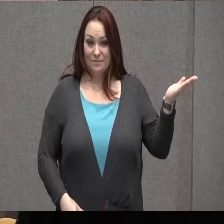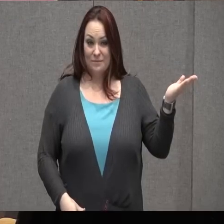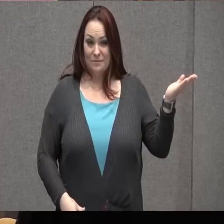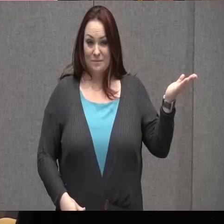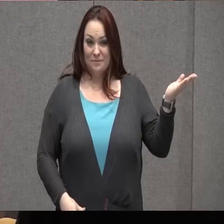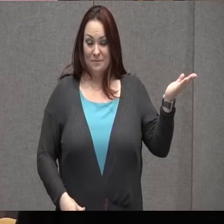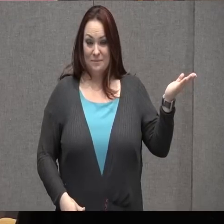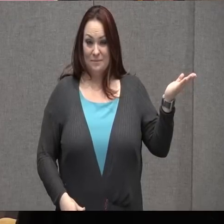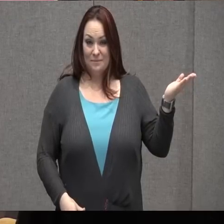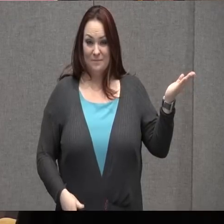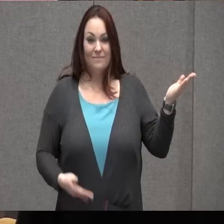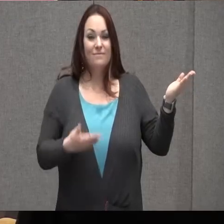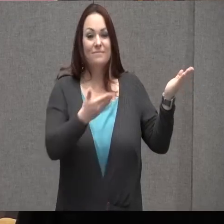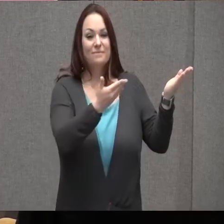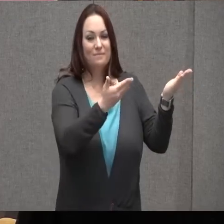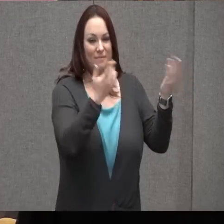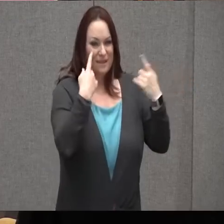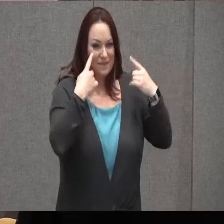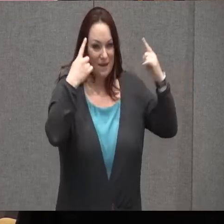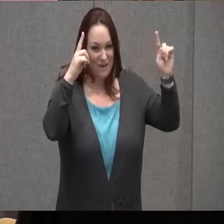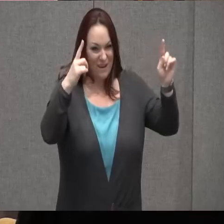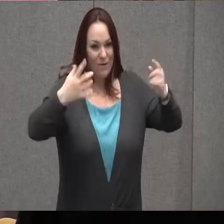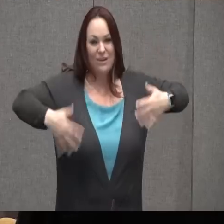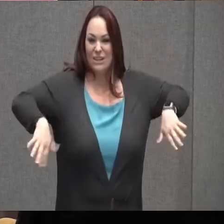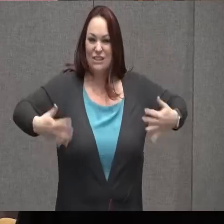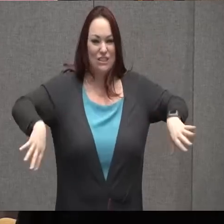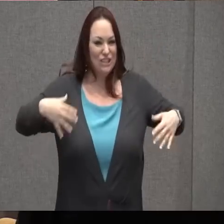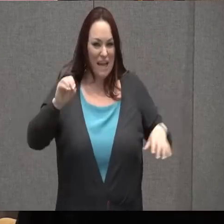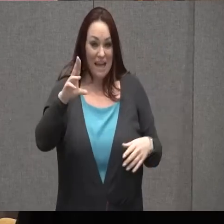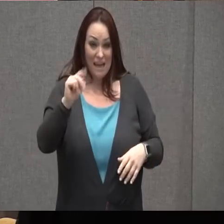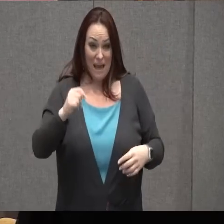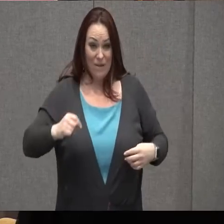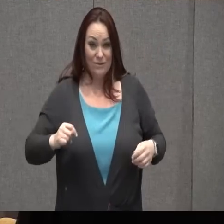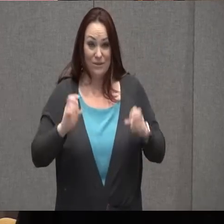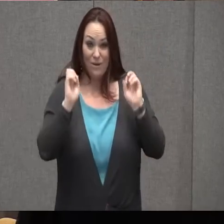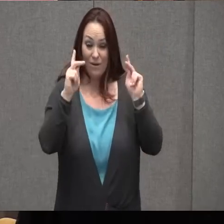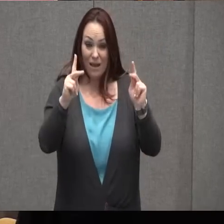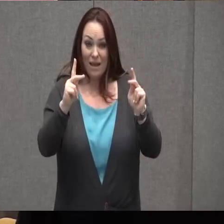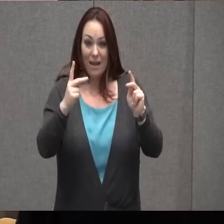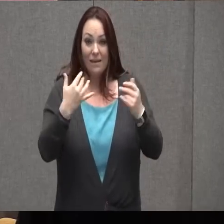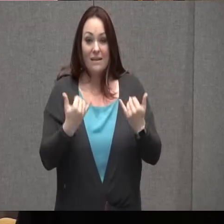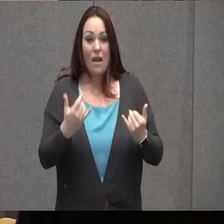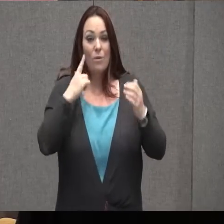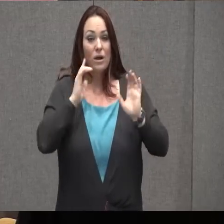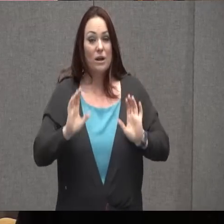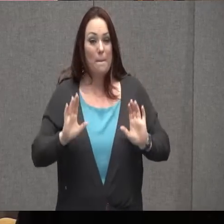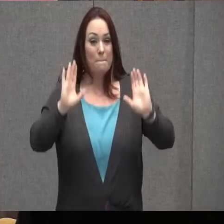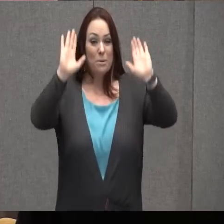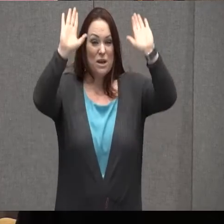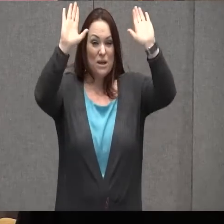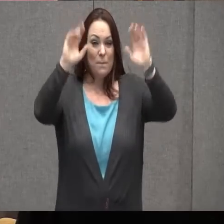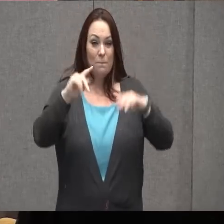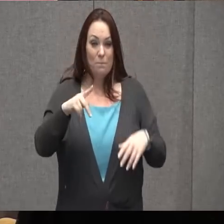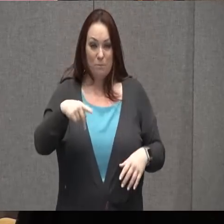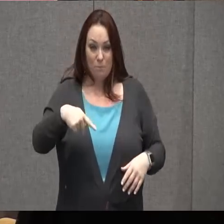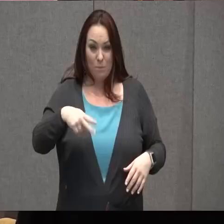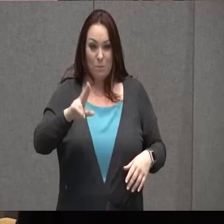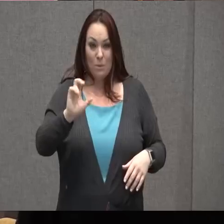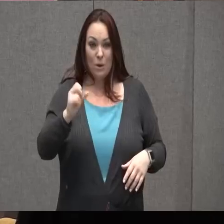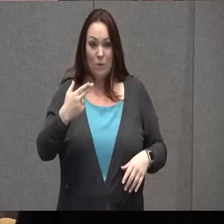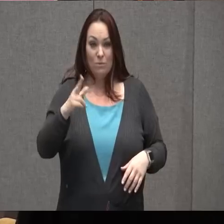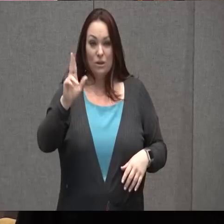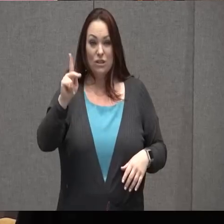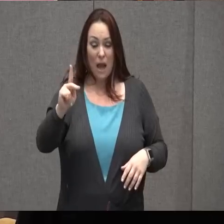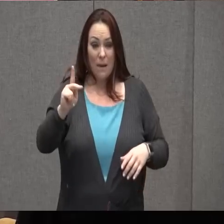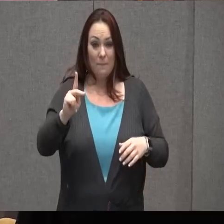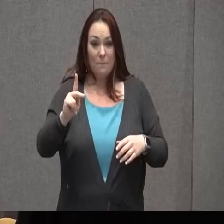There we go. Okay. Shake it out. And now we're going to do push up the sky. I don't know if you saw me